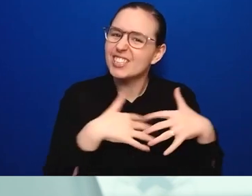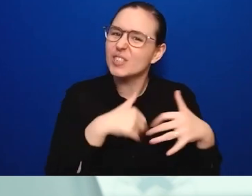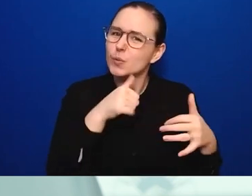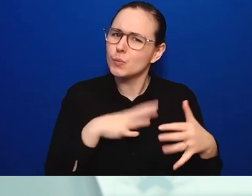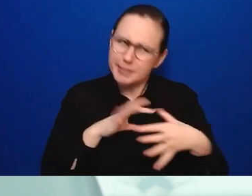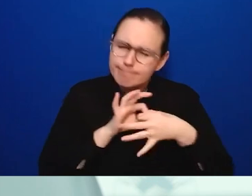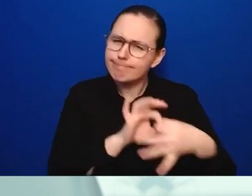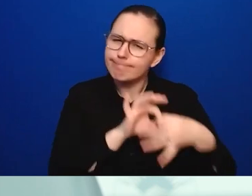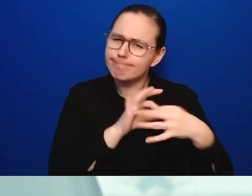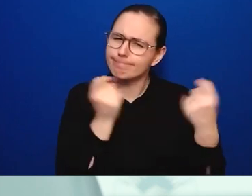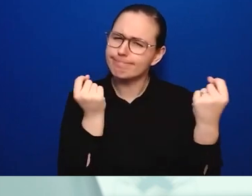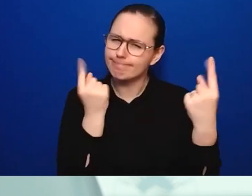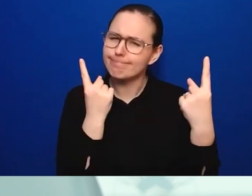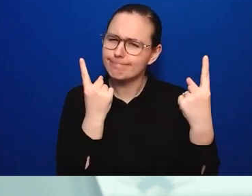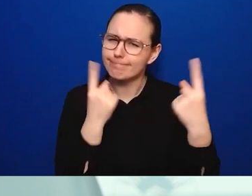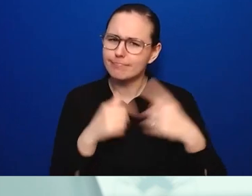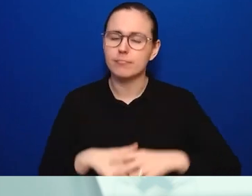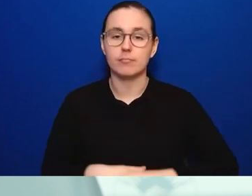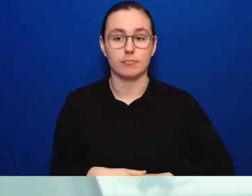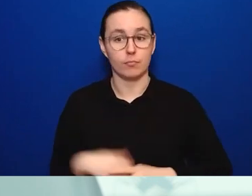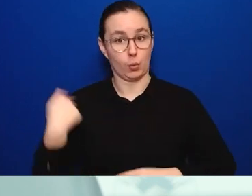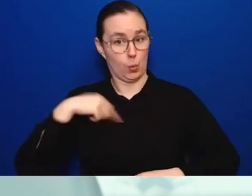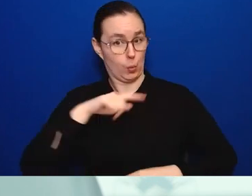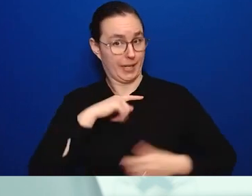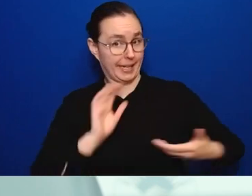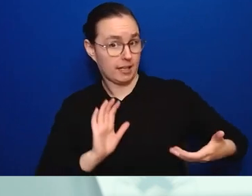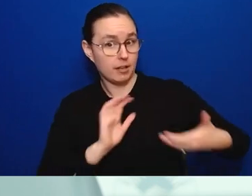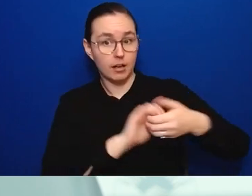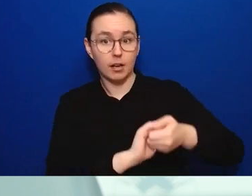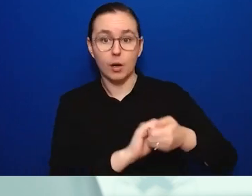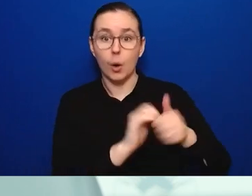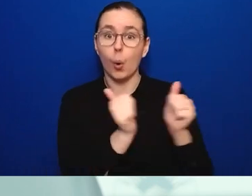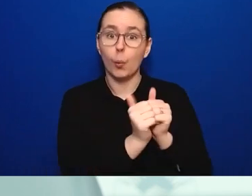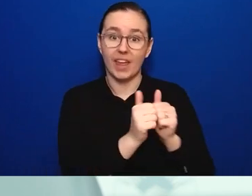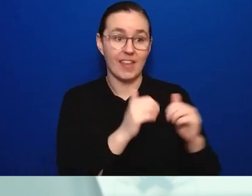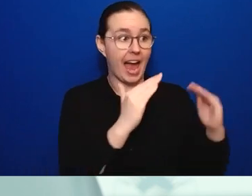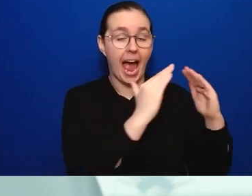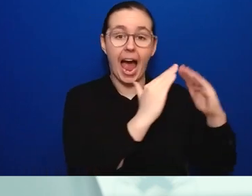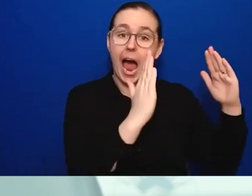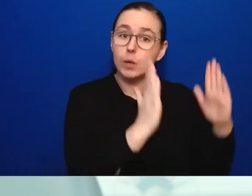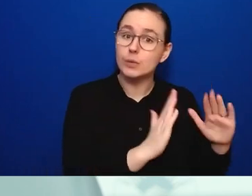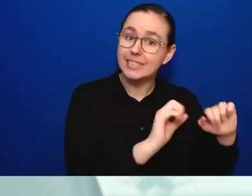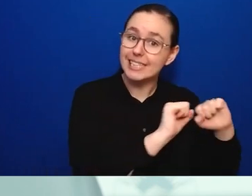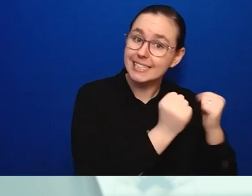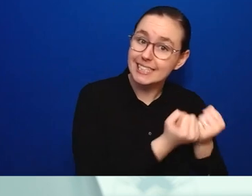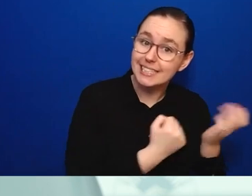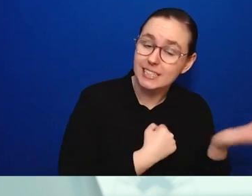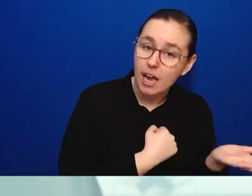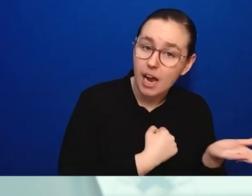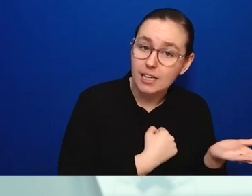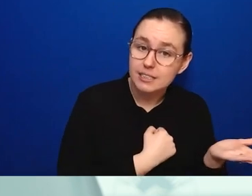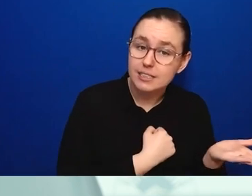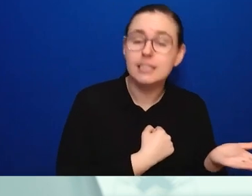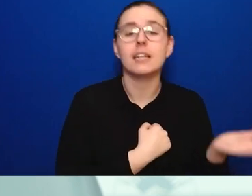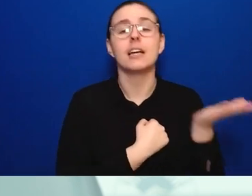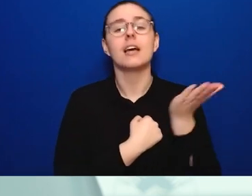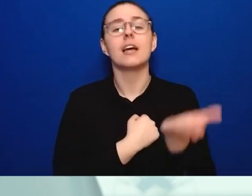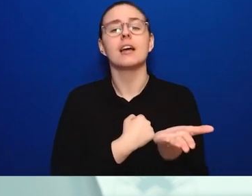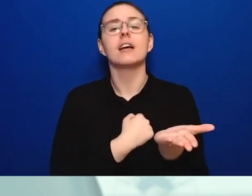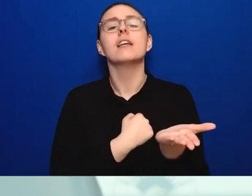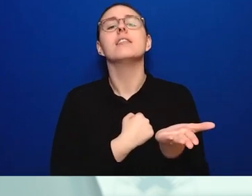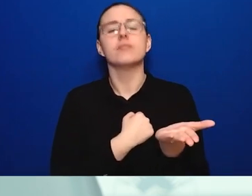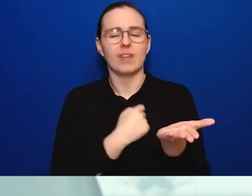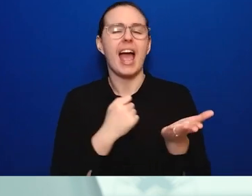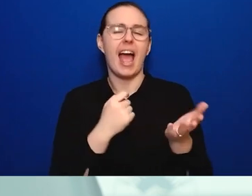Association, with BC Society for Transition Houses, and with Battered Women's Support Services to develop a